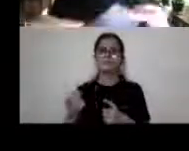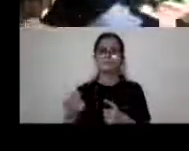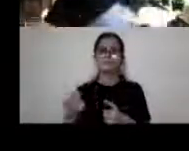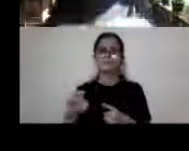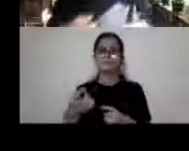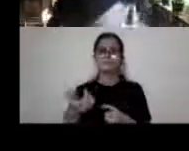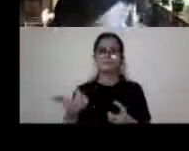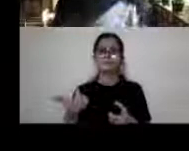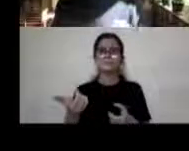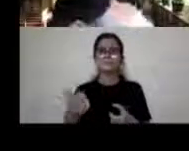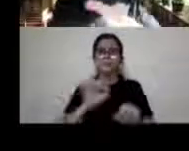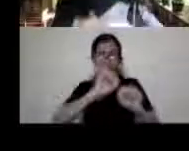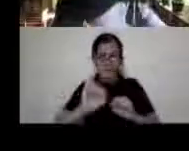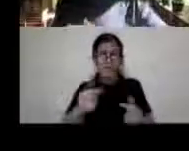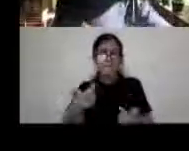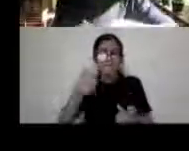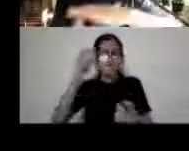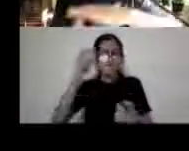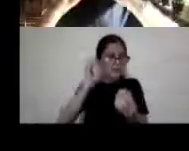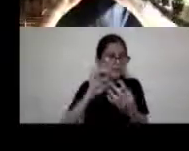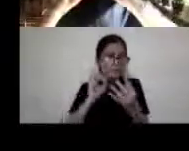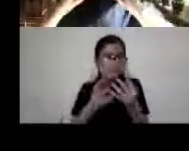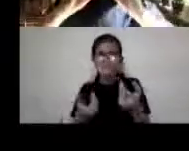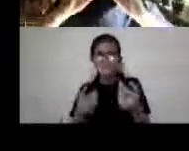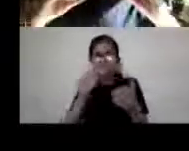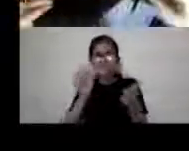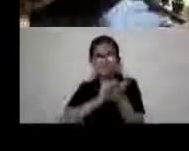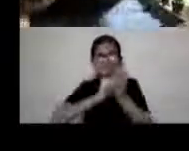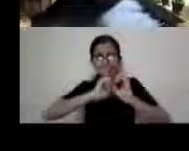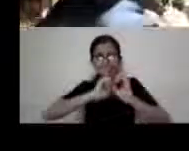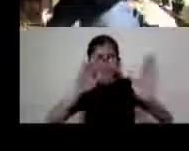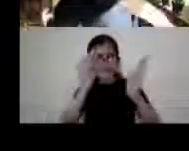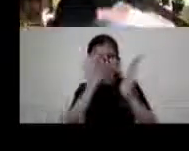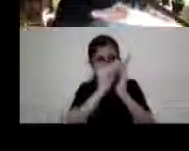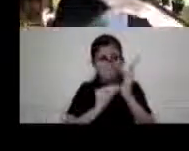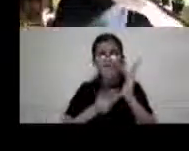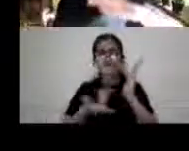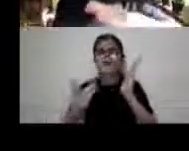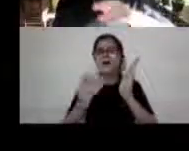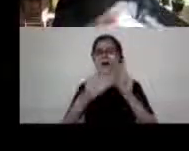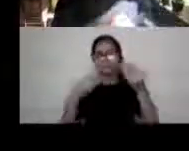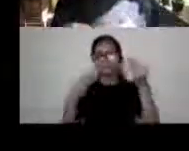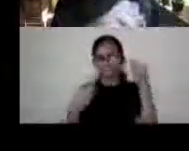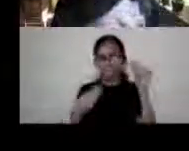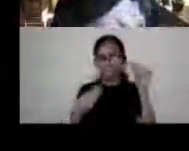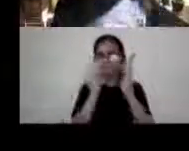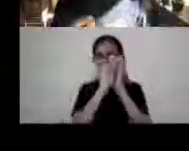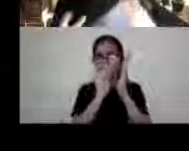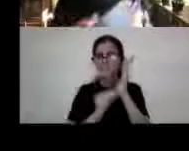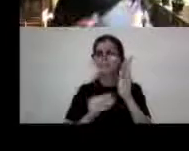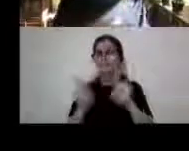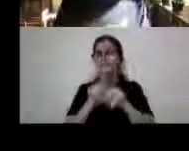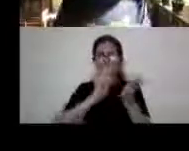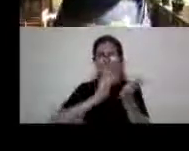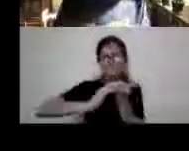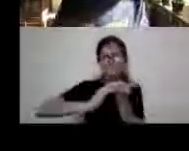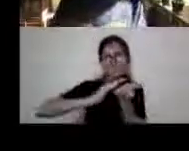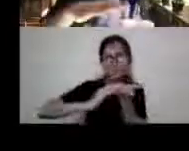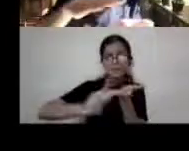optical information, which are printed on sheets, with tactile